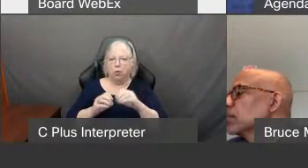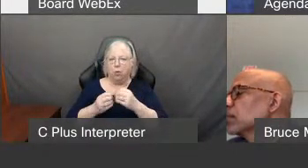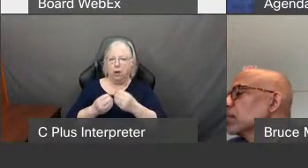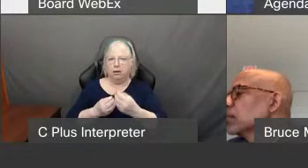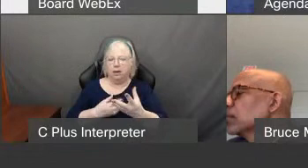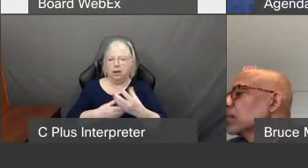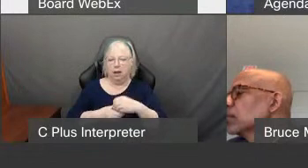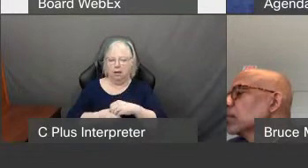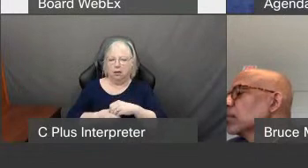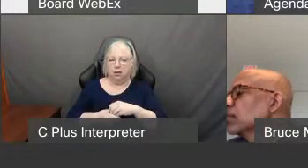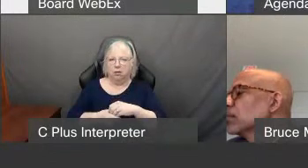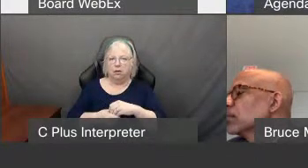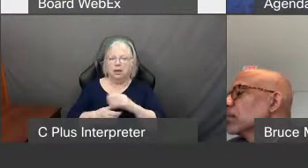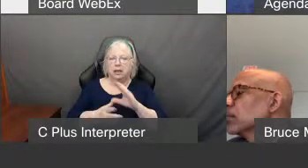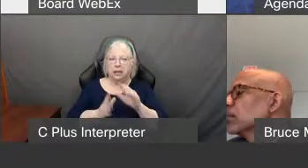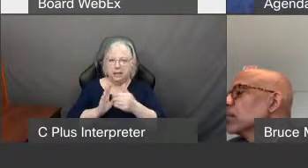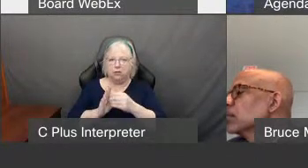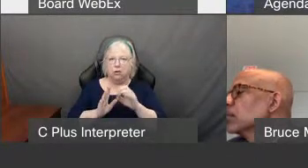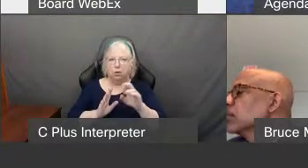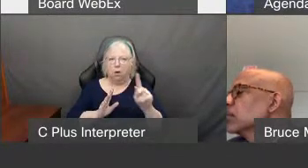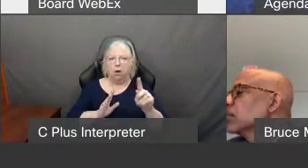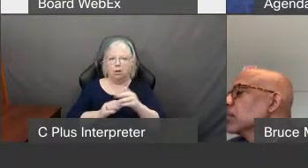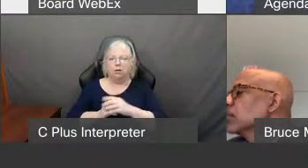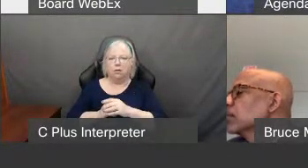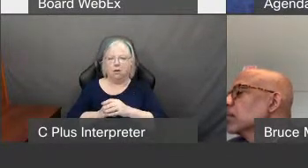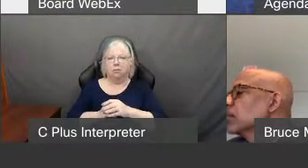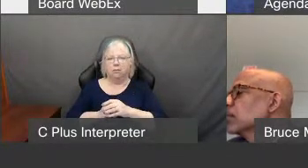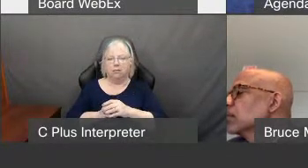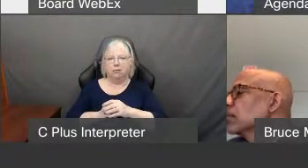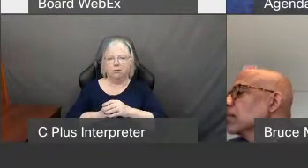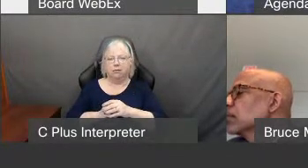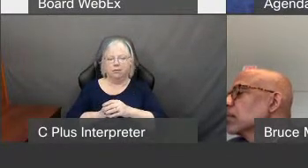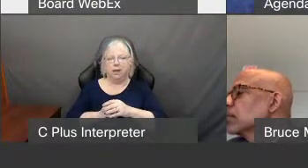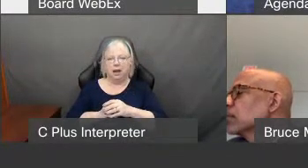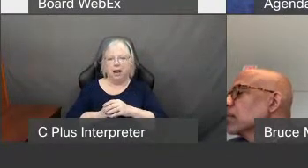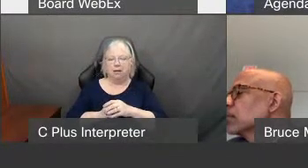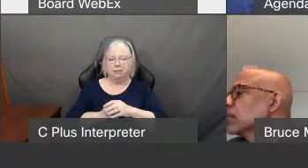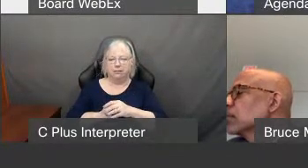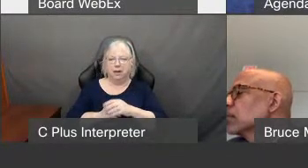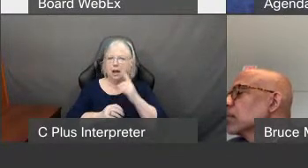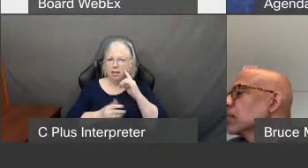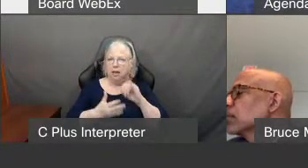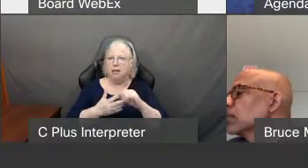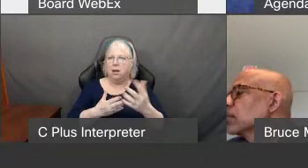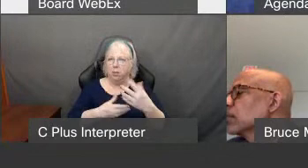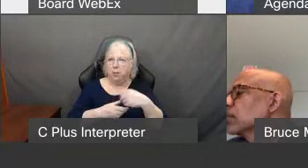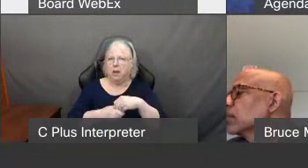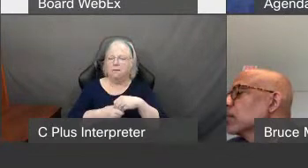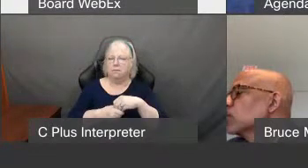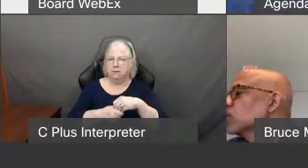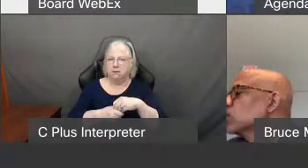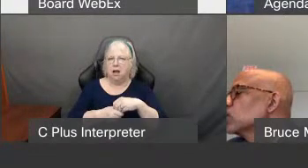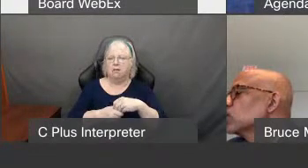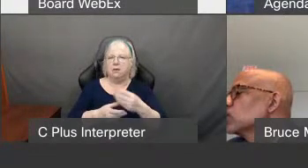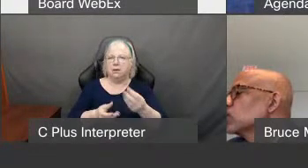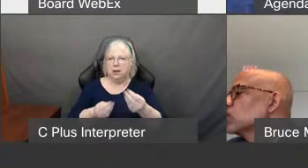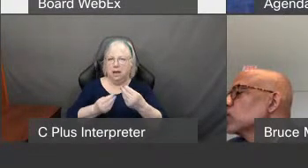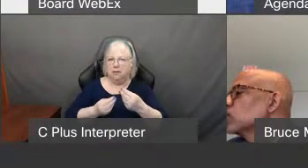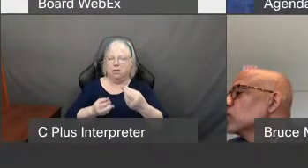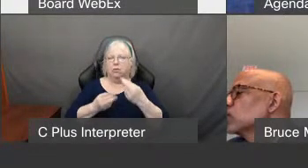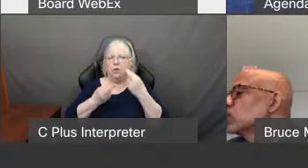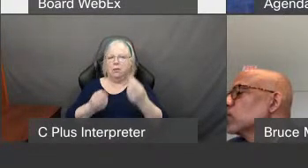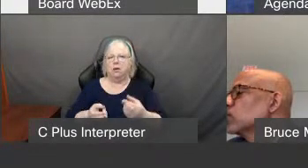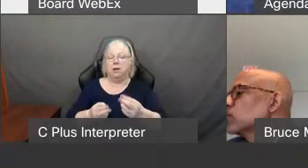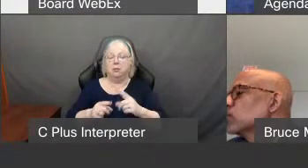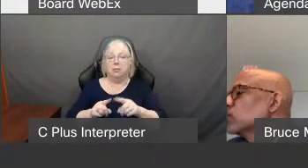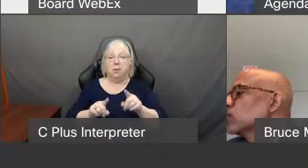includes lots of Central Arkansas, and I think they could be part of it and give us recommendations. And I know we also